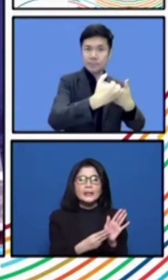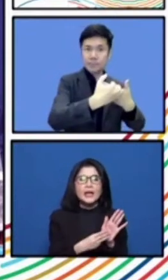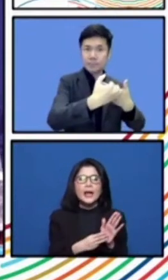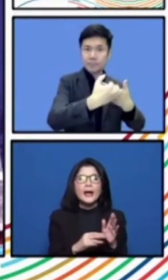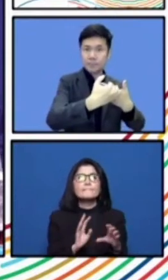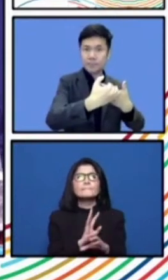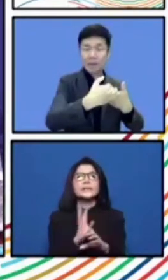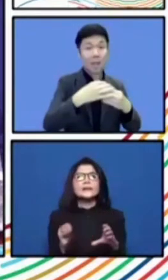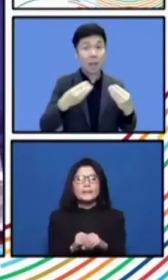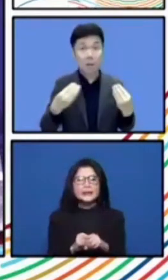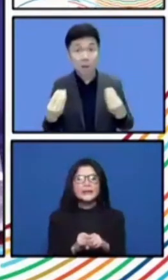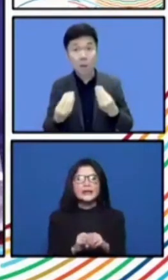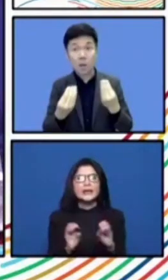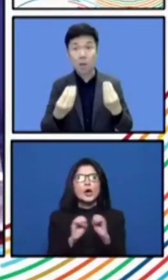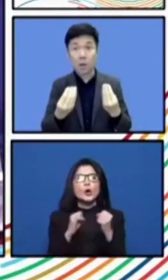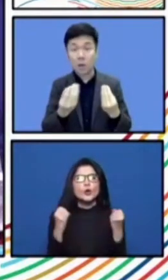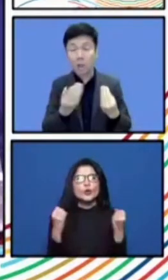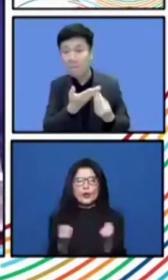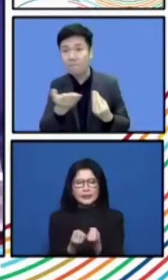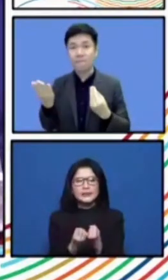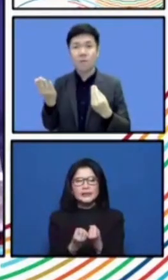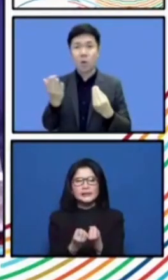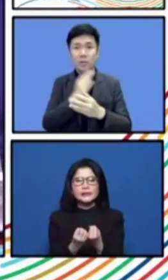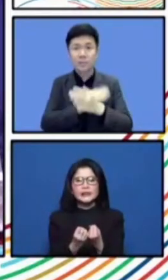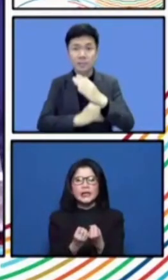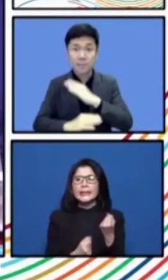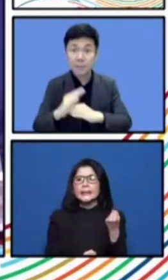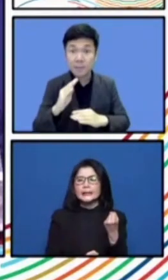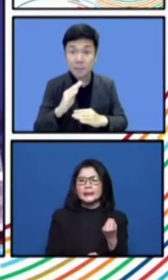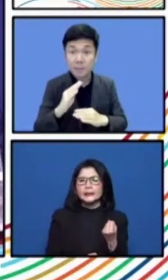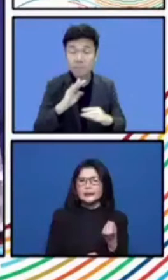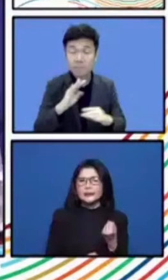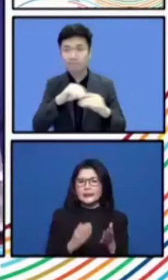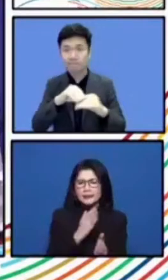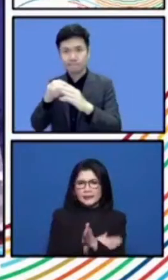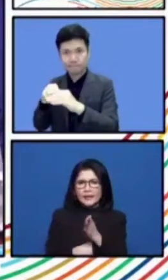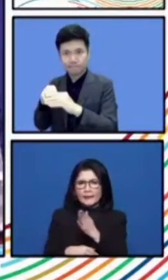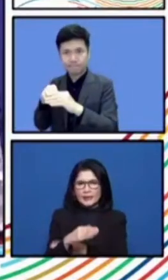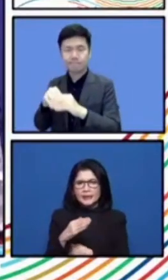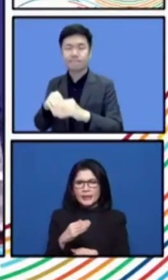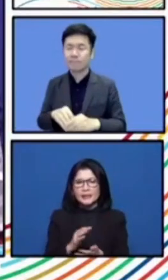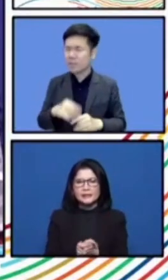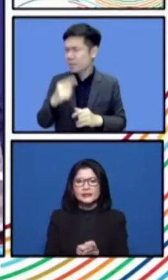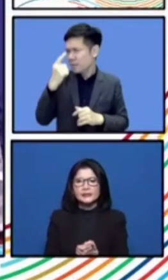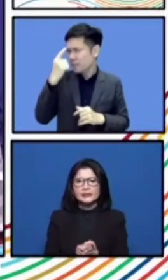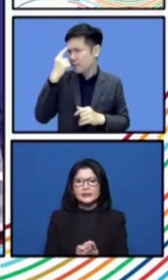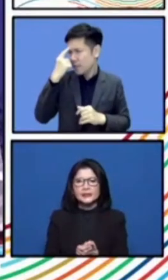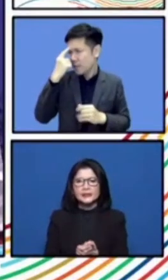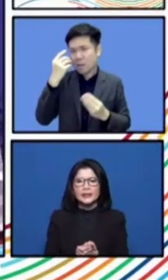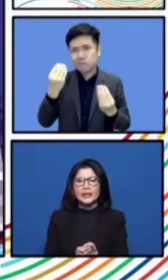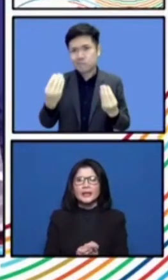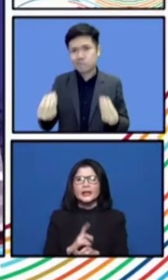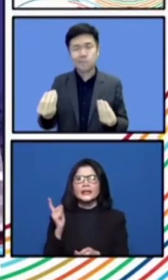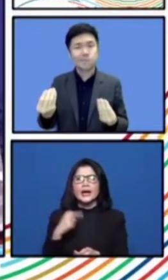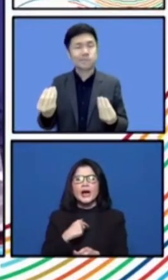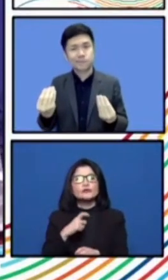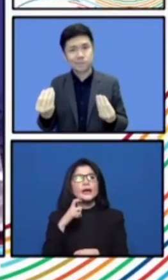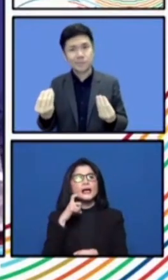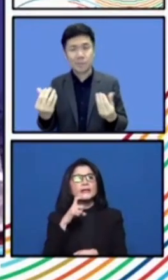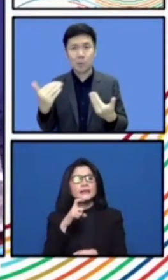organizations of persons with disabilities and have a ground up approach to the very important